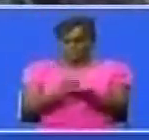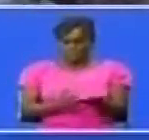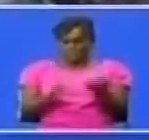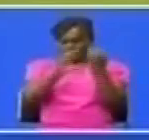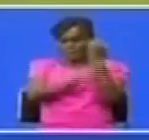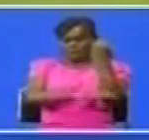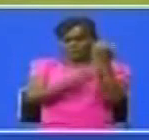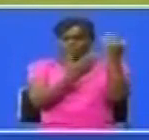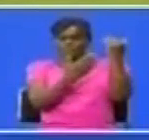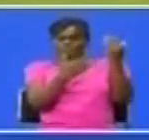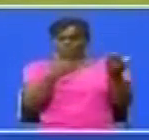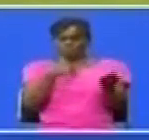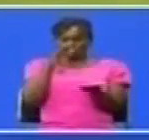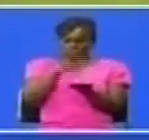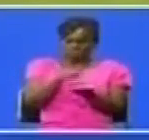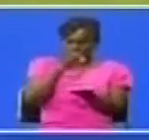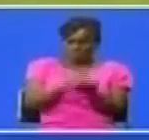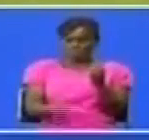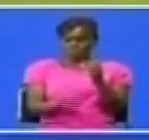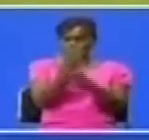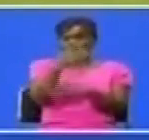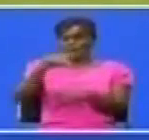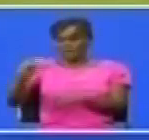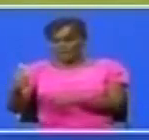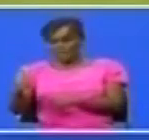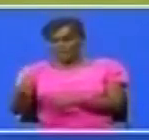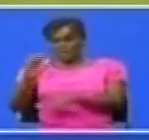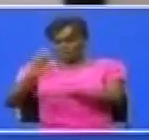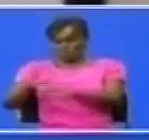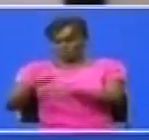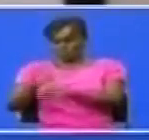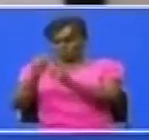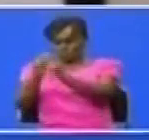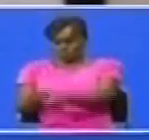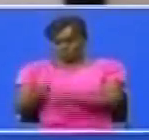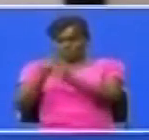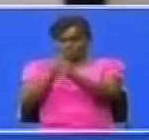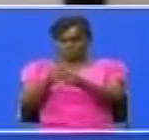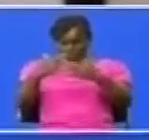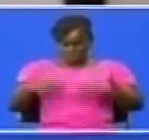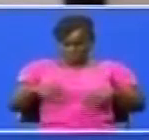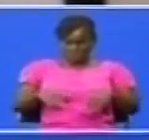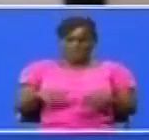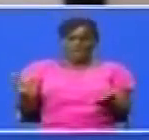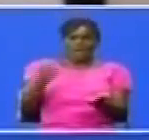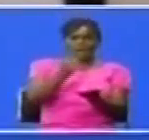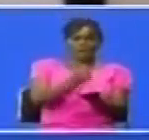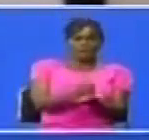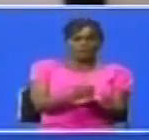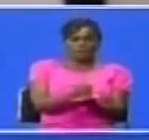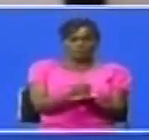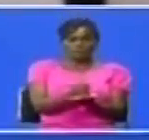country expected to become less productive, while others more conducive to farming. If farmers are able to adapt to